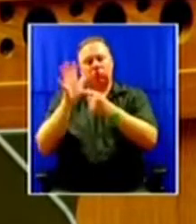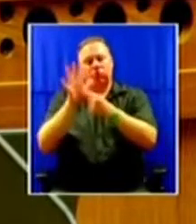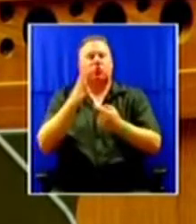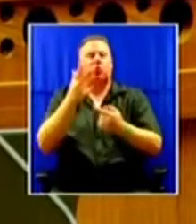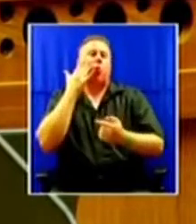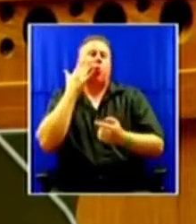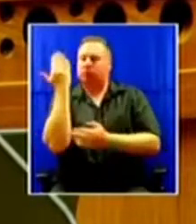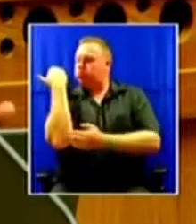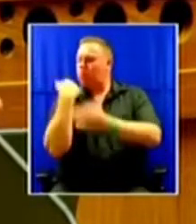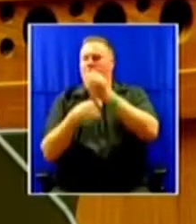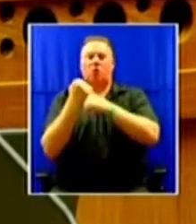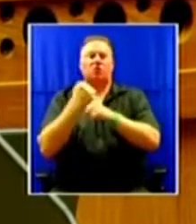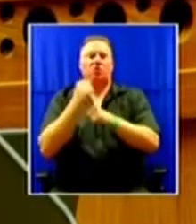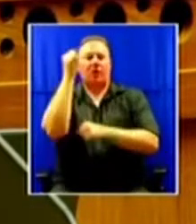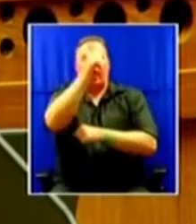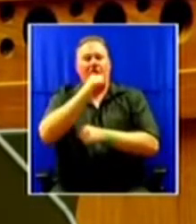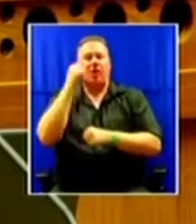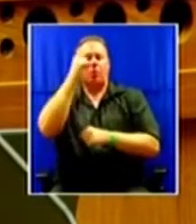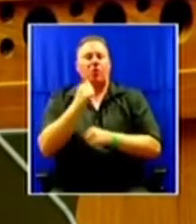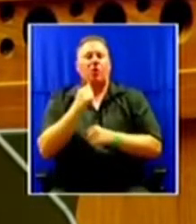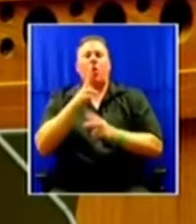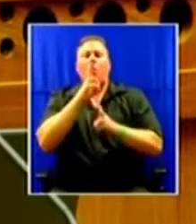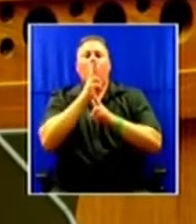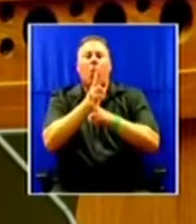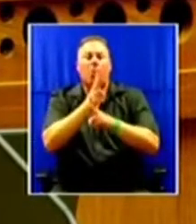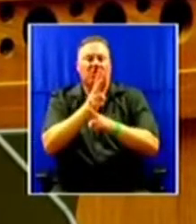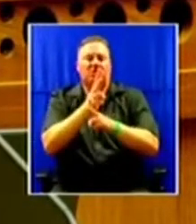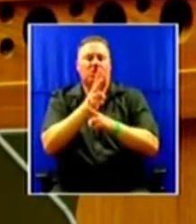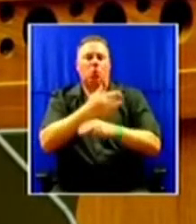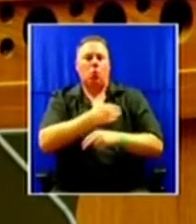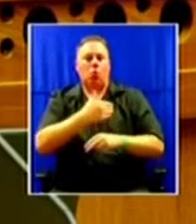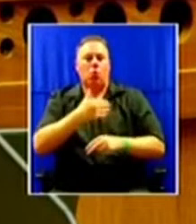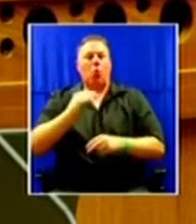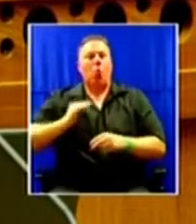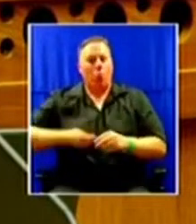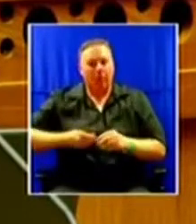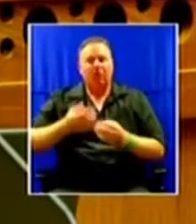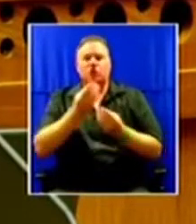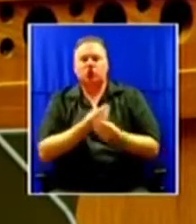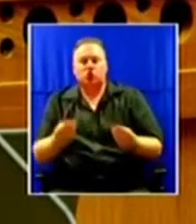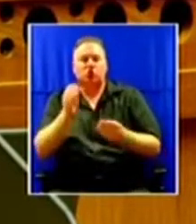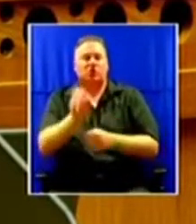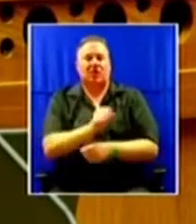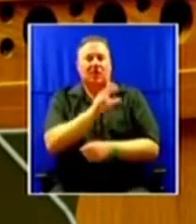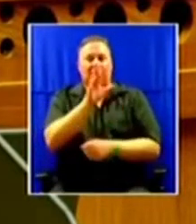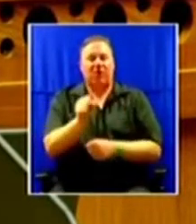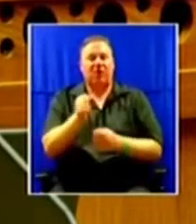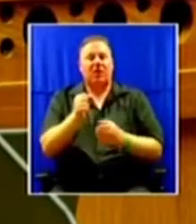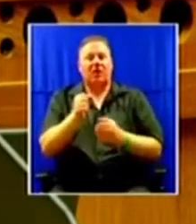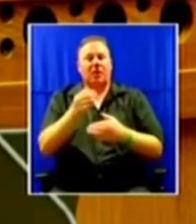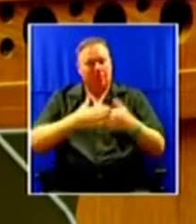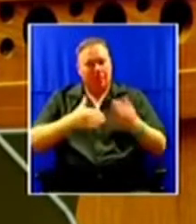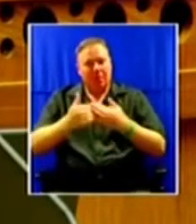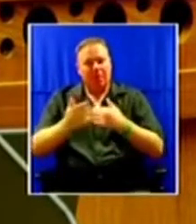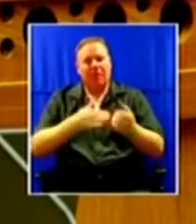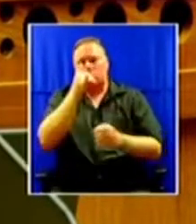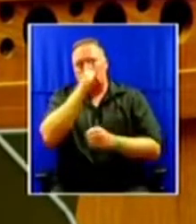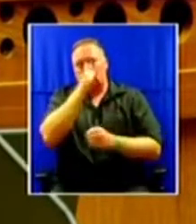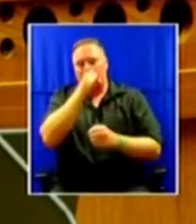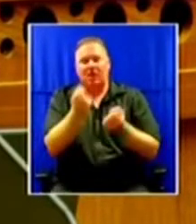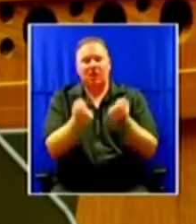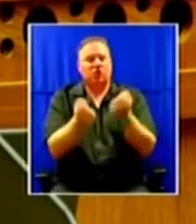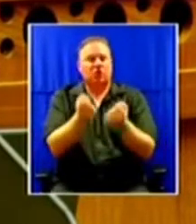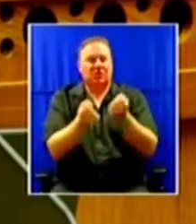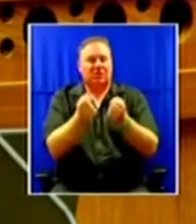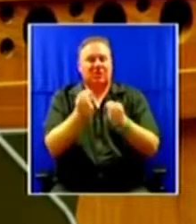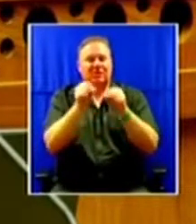country that we were going to strengthen the criminal justice system to prevent them being traumatized